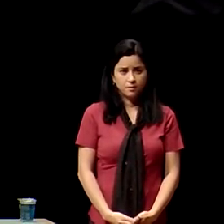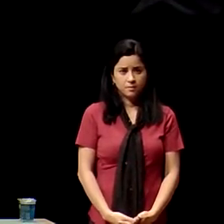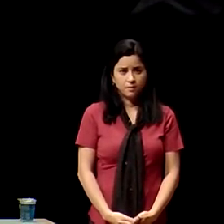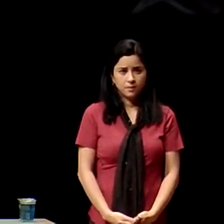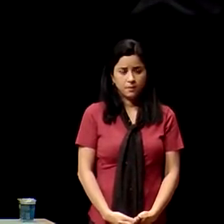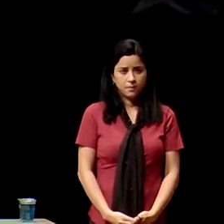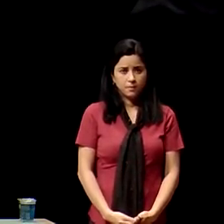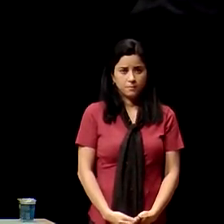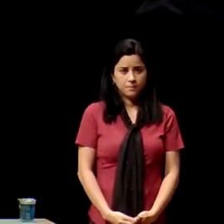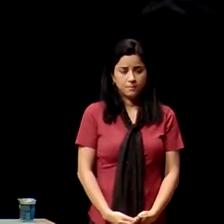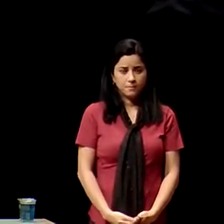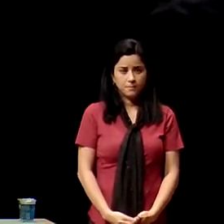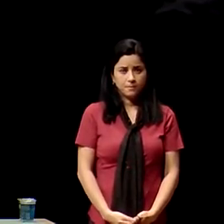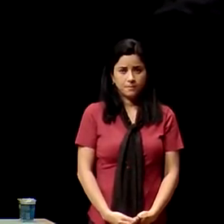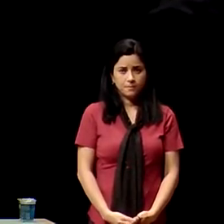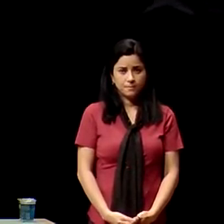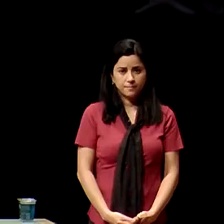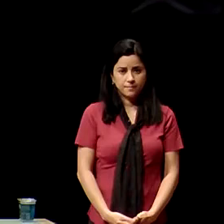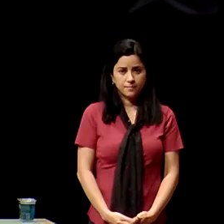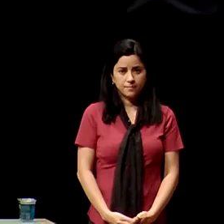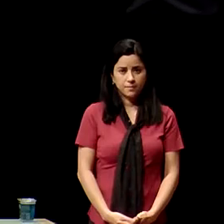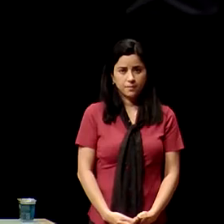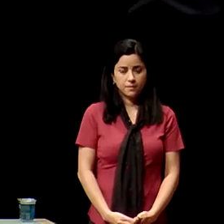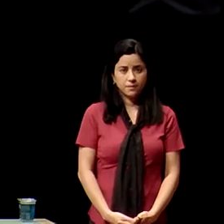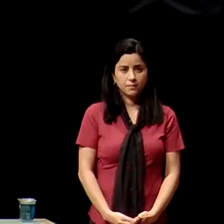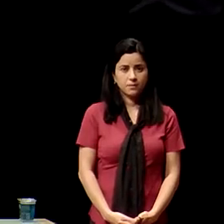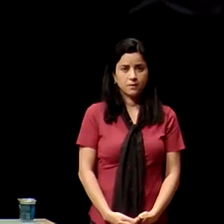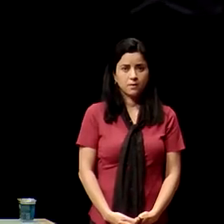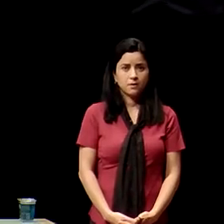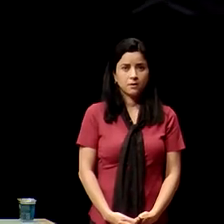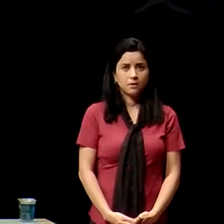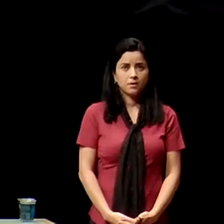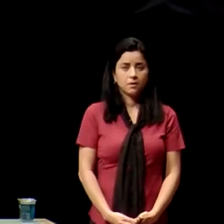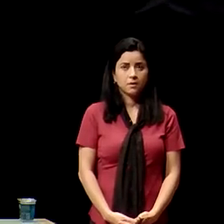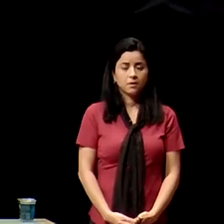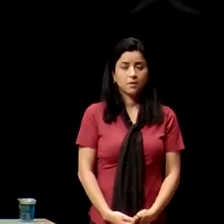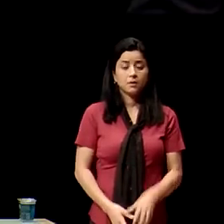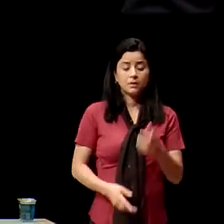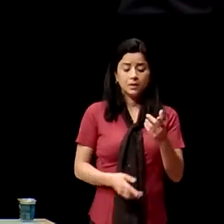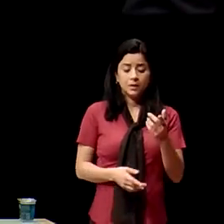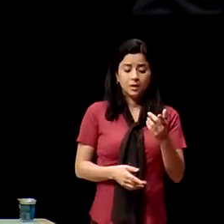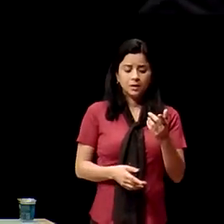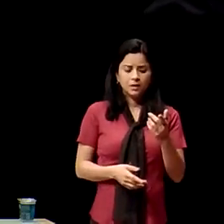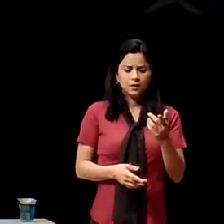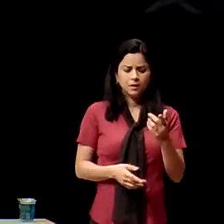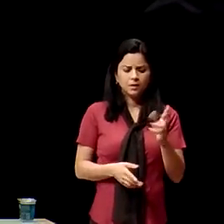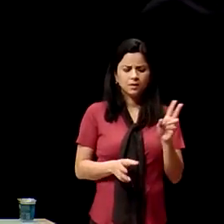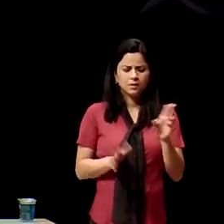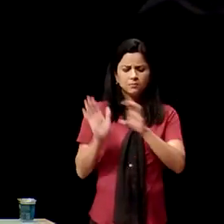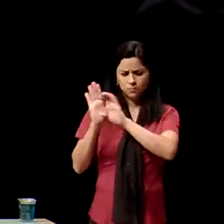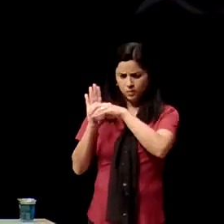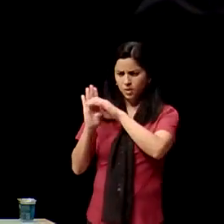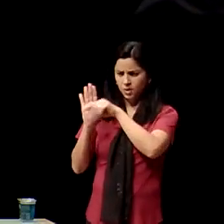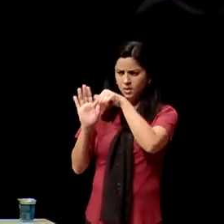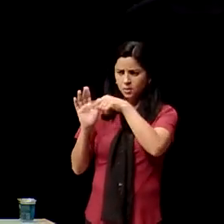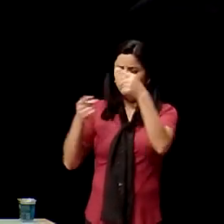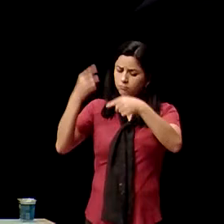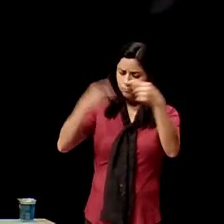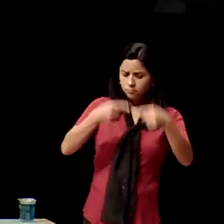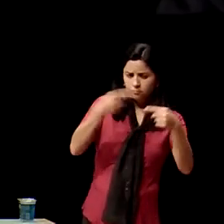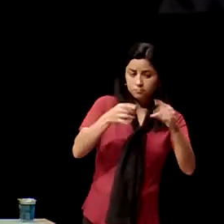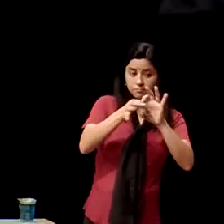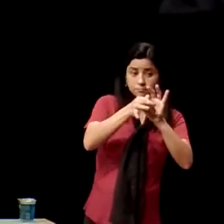sustainable foundation of any scientific discipline. E esses conceitos, esses